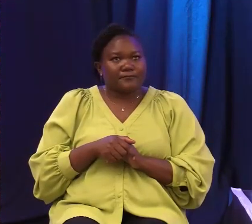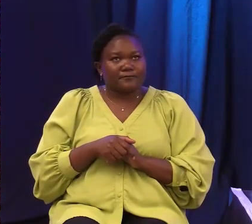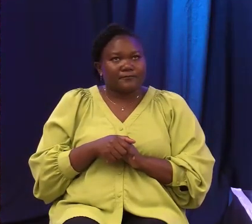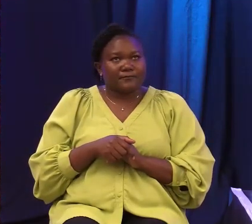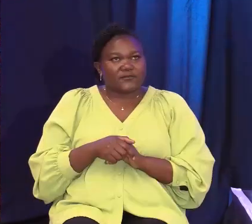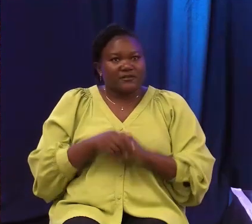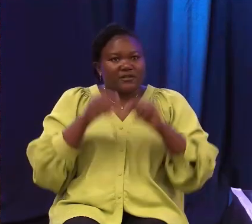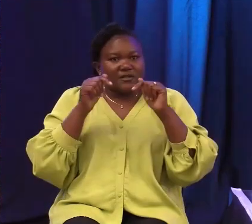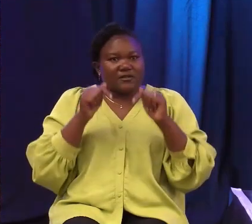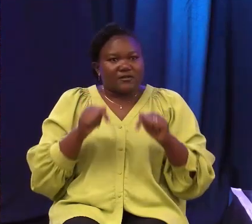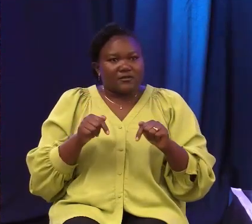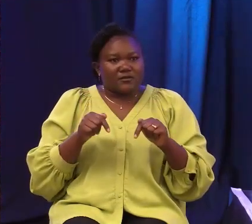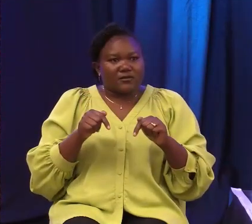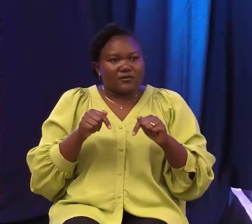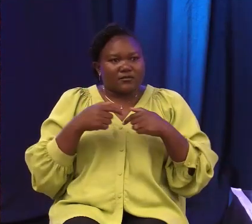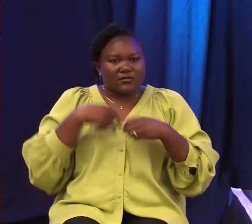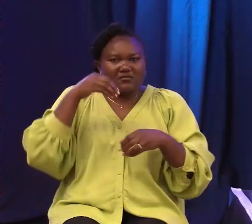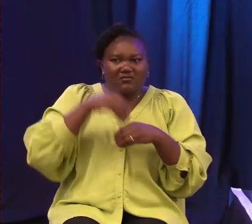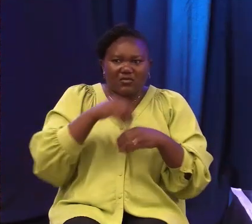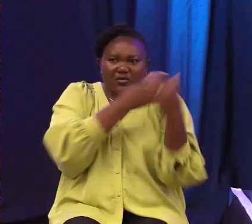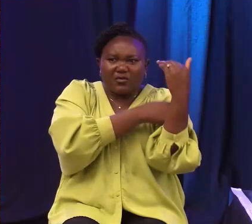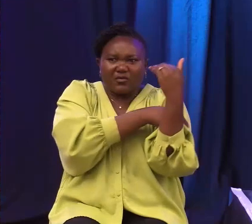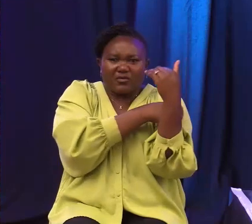When I was discharged from hospital,